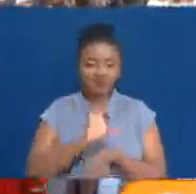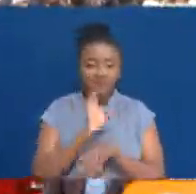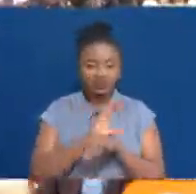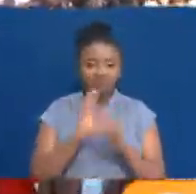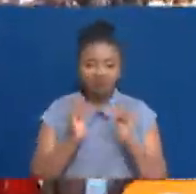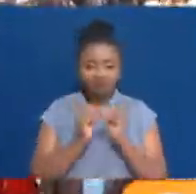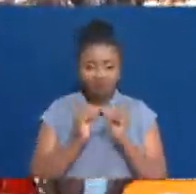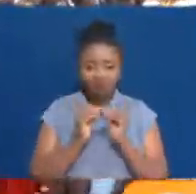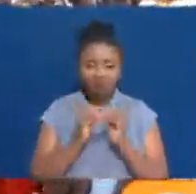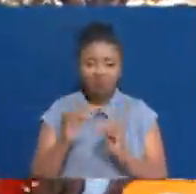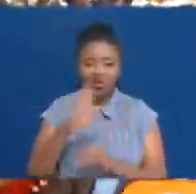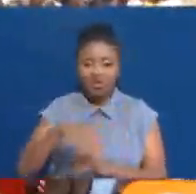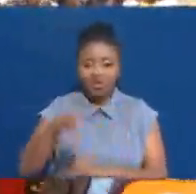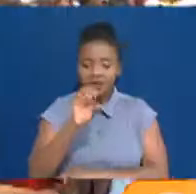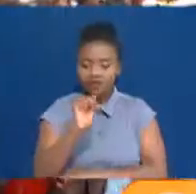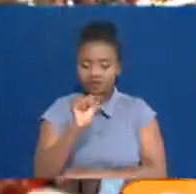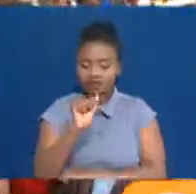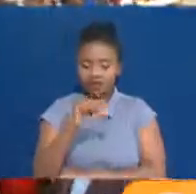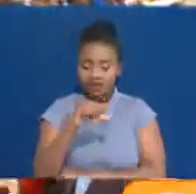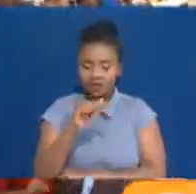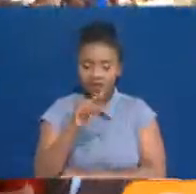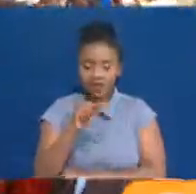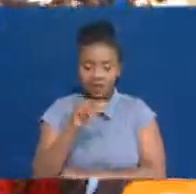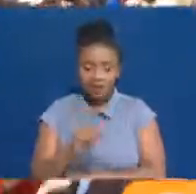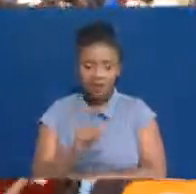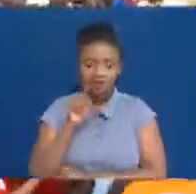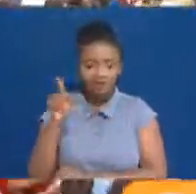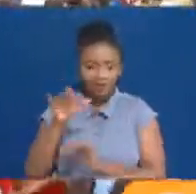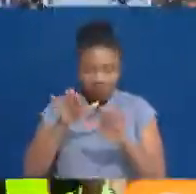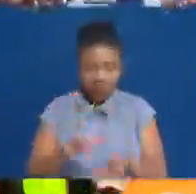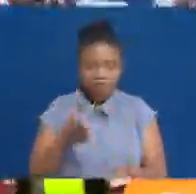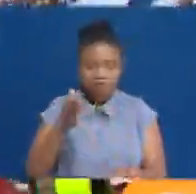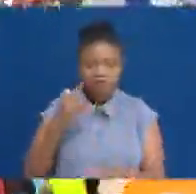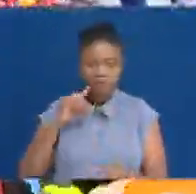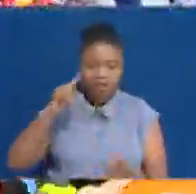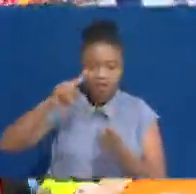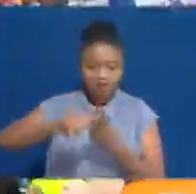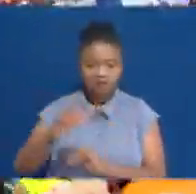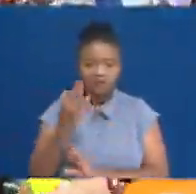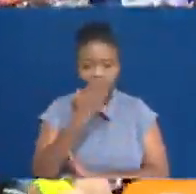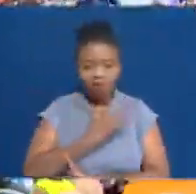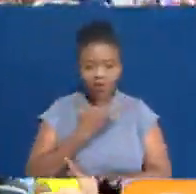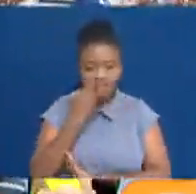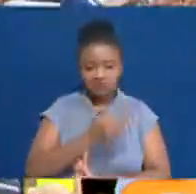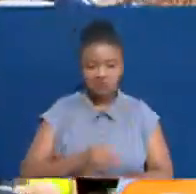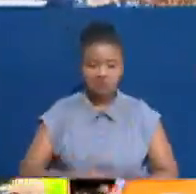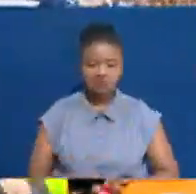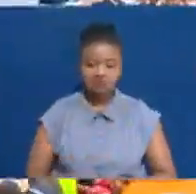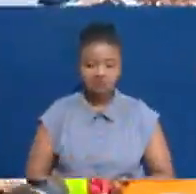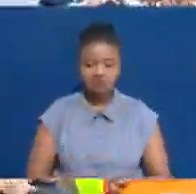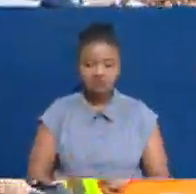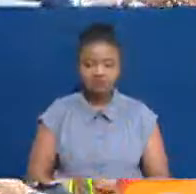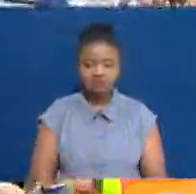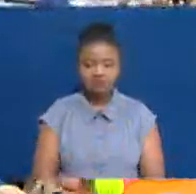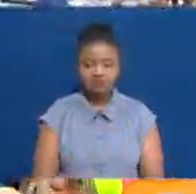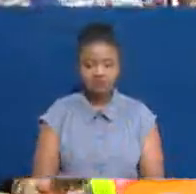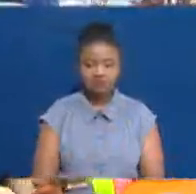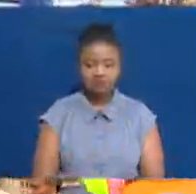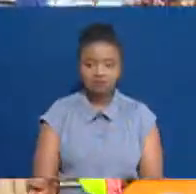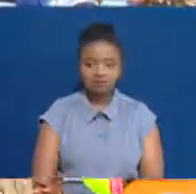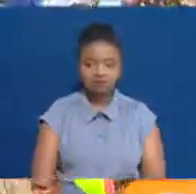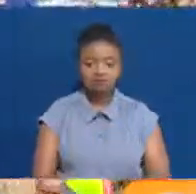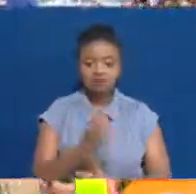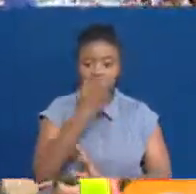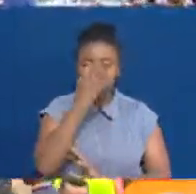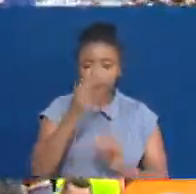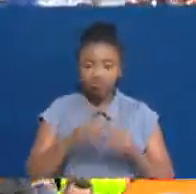State Lodge, where he will be operating from till Wednesday. President William Ruto has officially kicked off his five-day tour